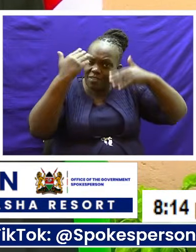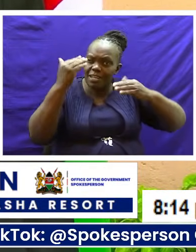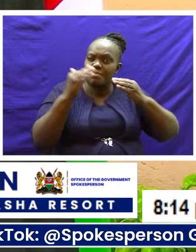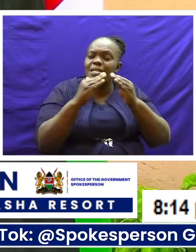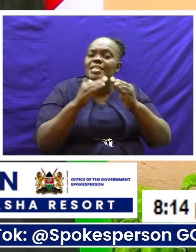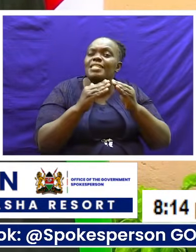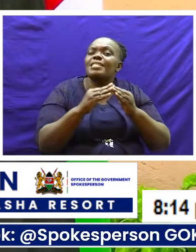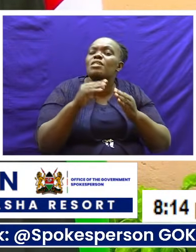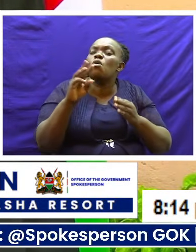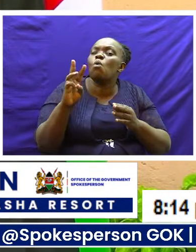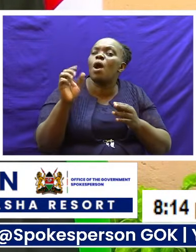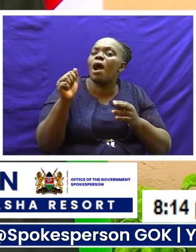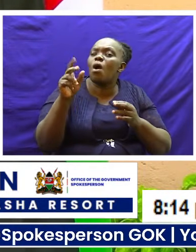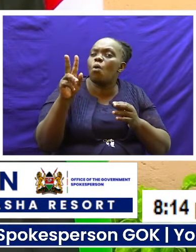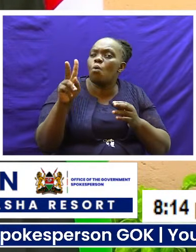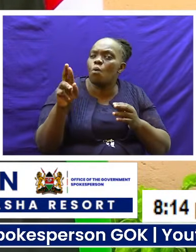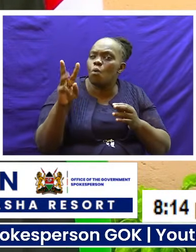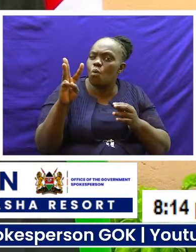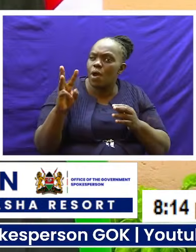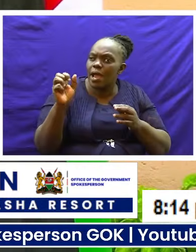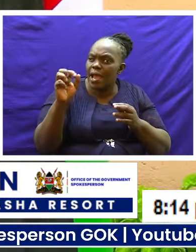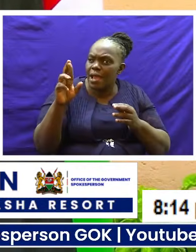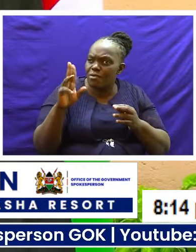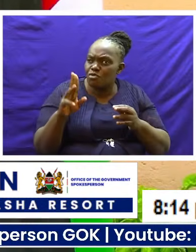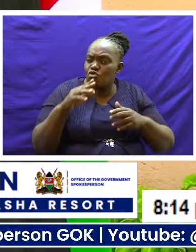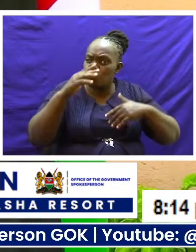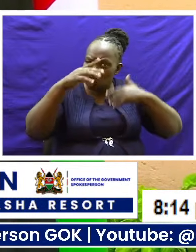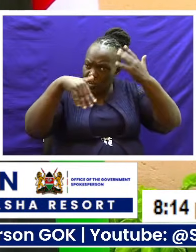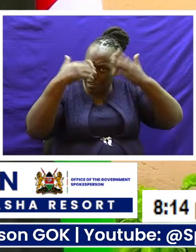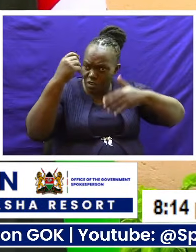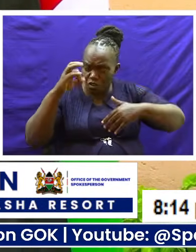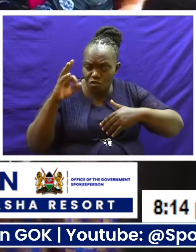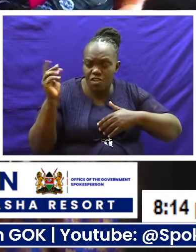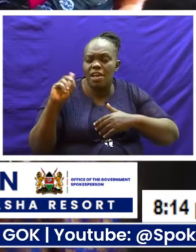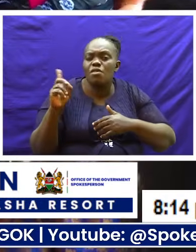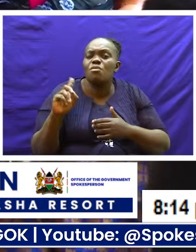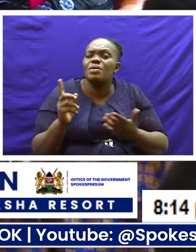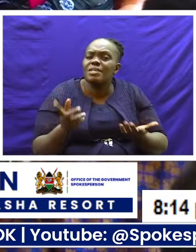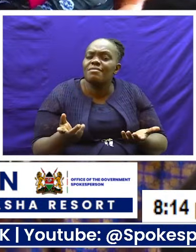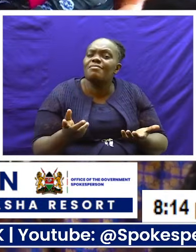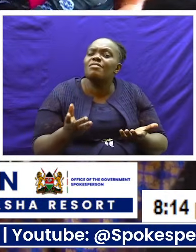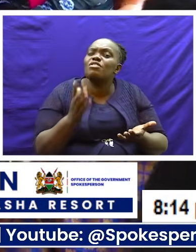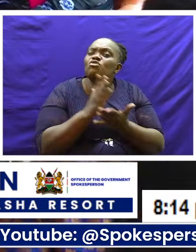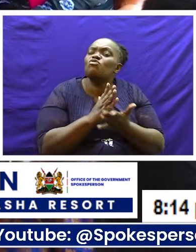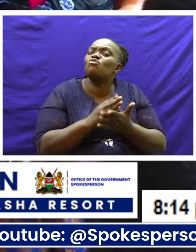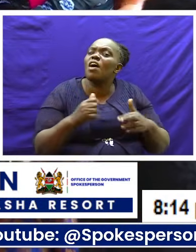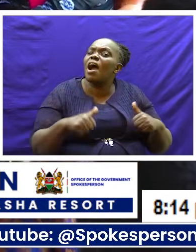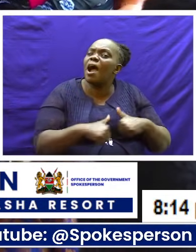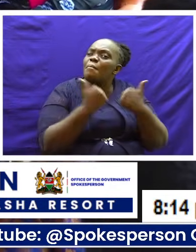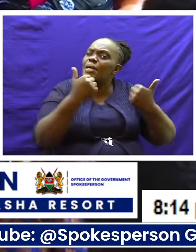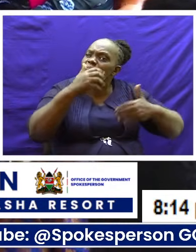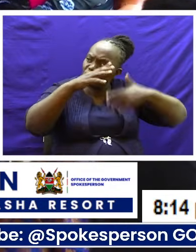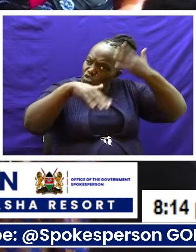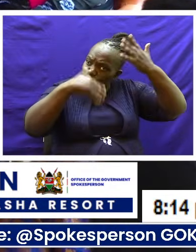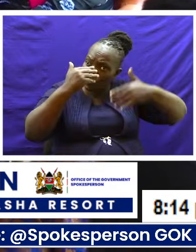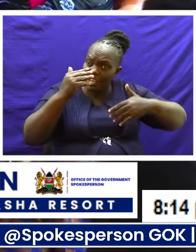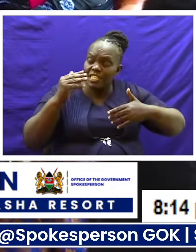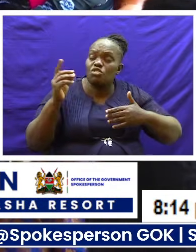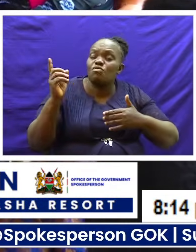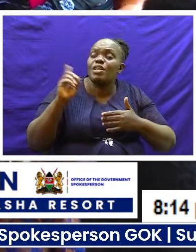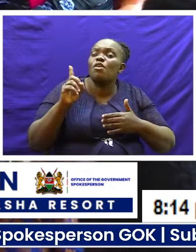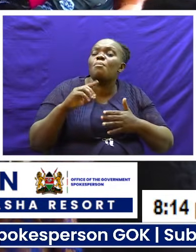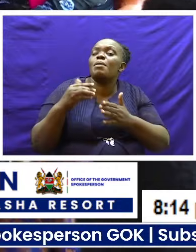is it? Yes, there was a Mr. Wahome Yes. from the University of Nairobi. Yes. So it used to happen at the University of Nairobi.